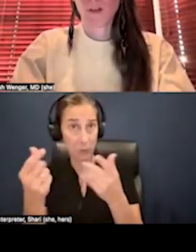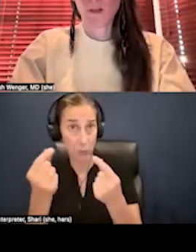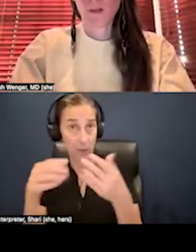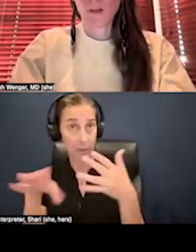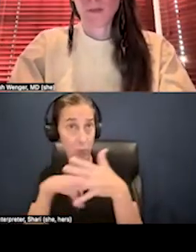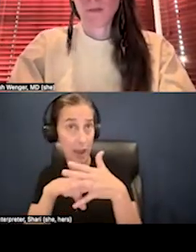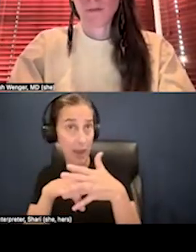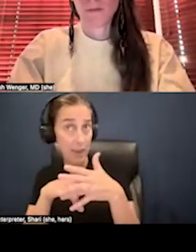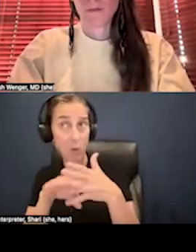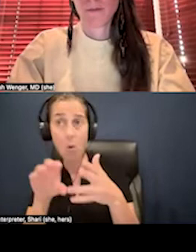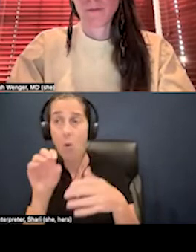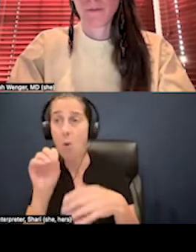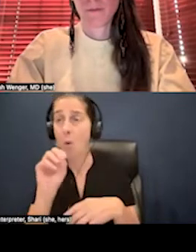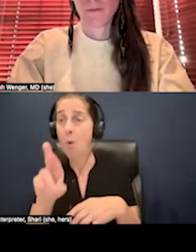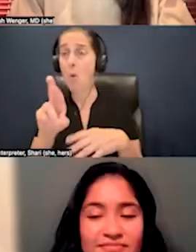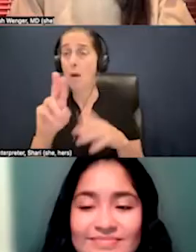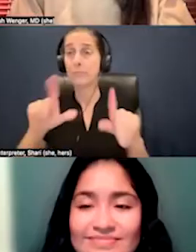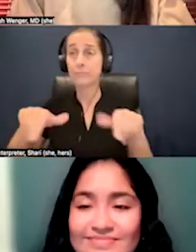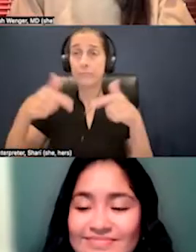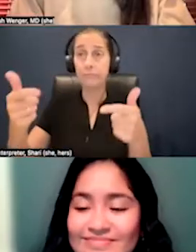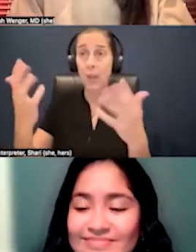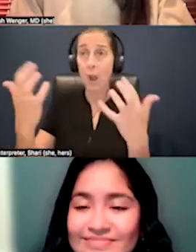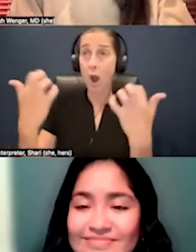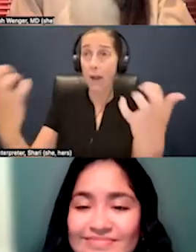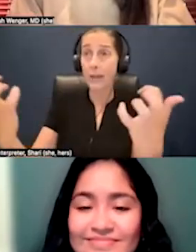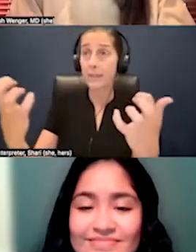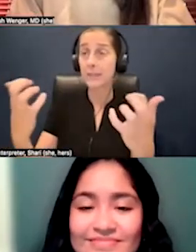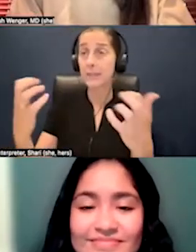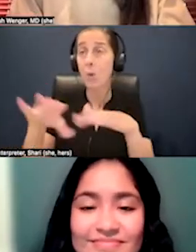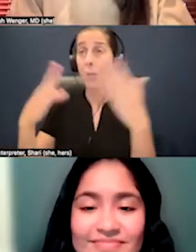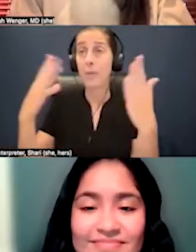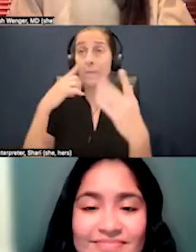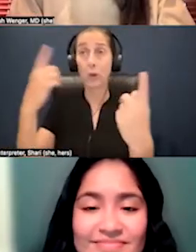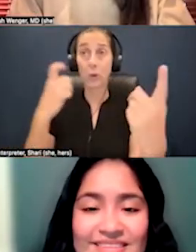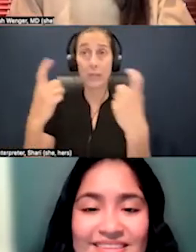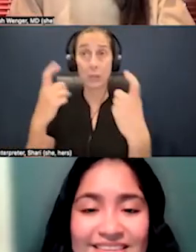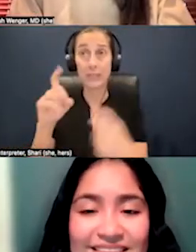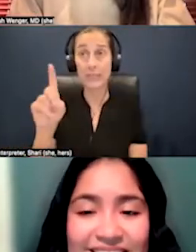questions from the audience or anything like that.